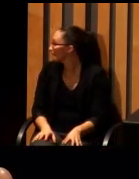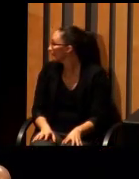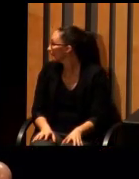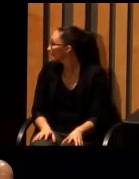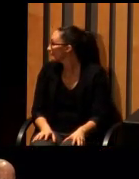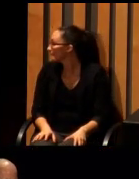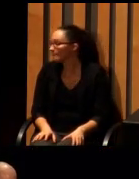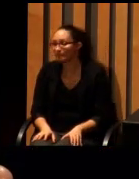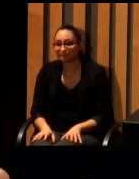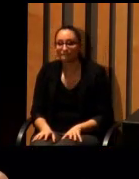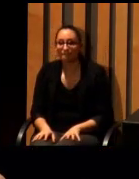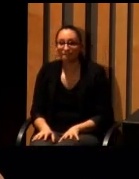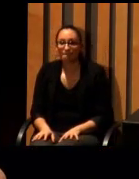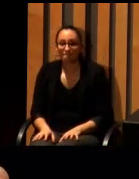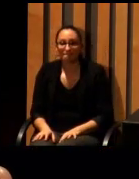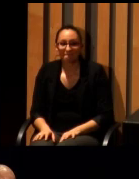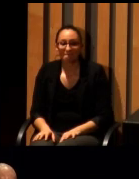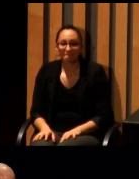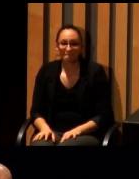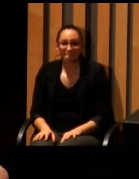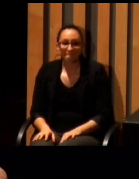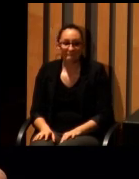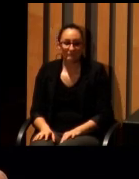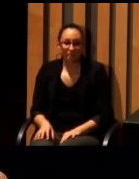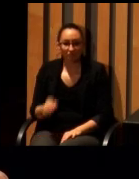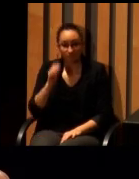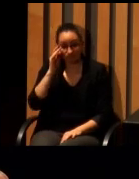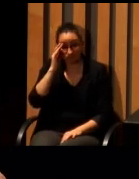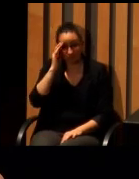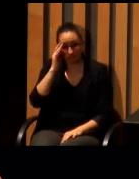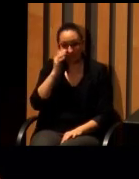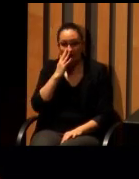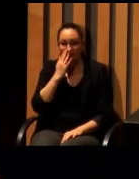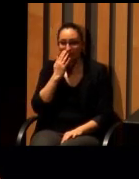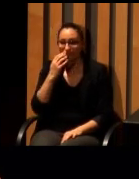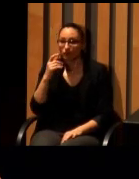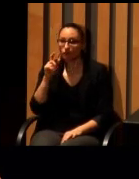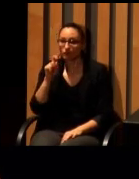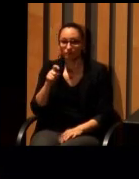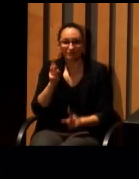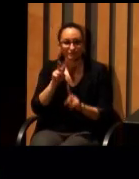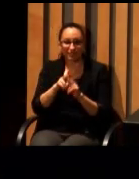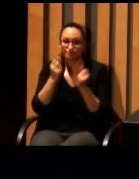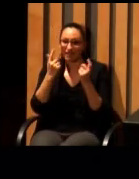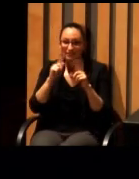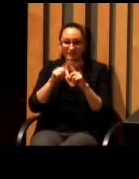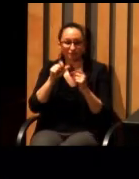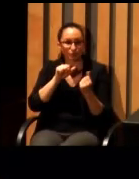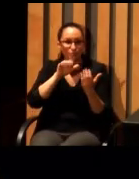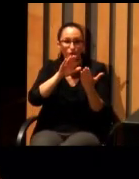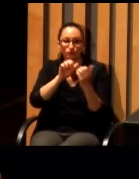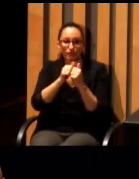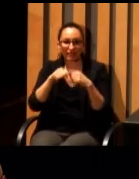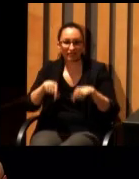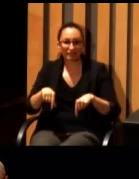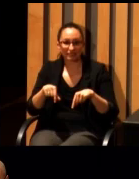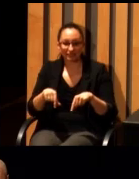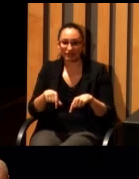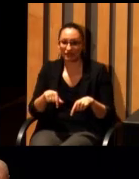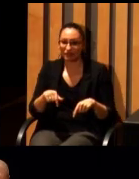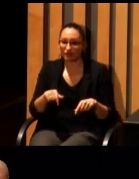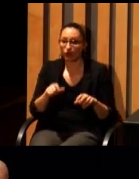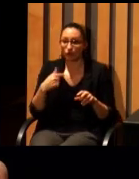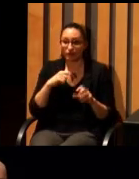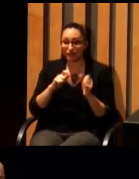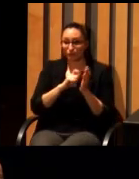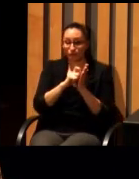earlier, but nevertheless. But there are still, we have to use any and all strategies. I mean, that still doesn't preclude you from writing letters to the editor